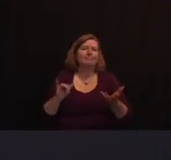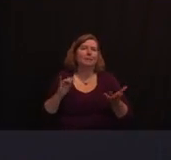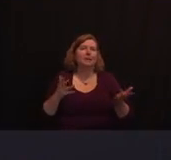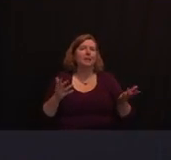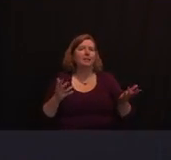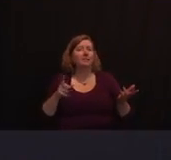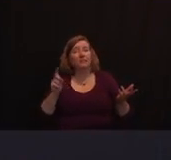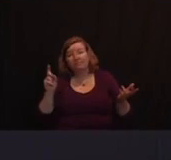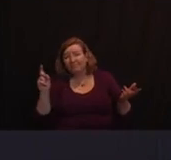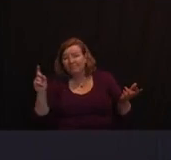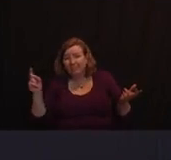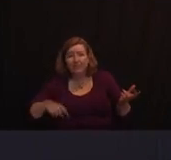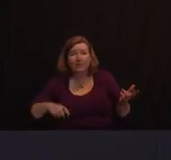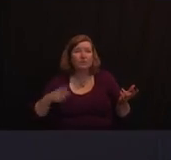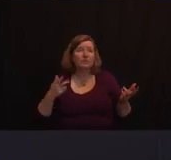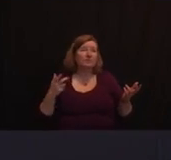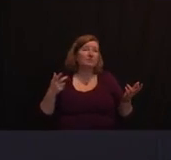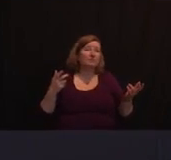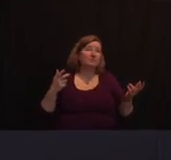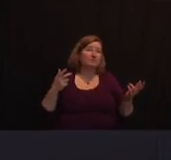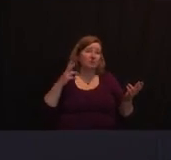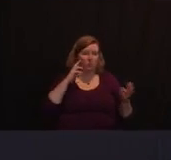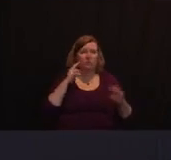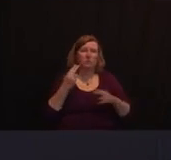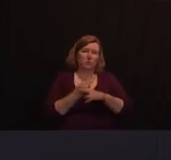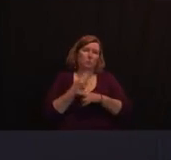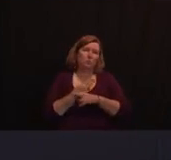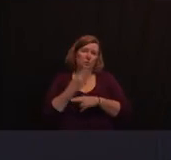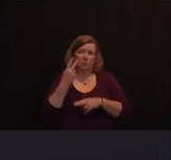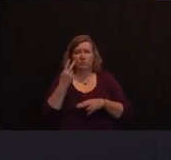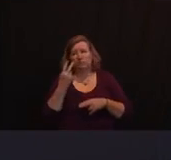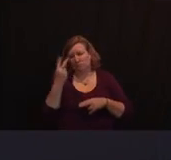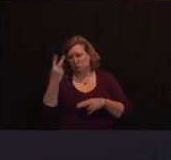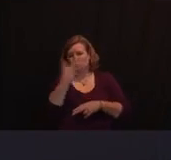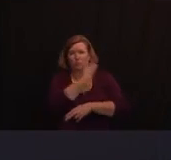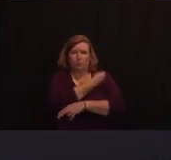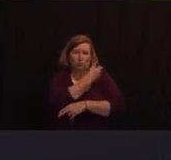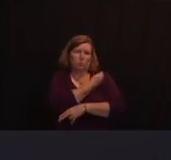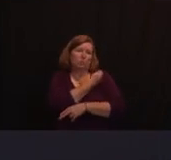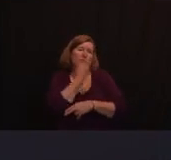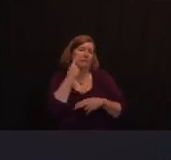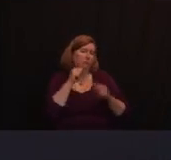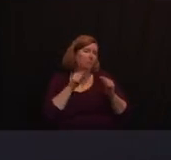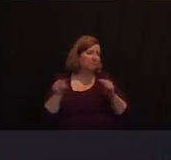we will, if that's what it comes to, we'll do it. But the notion of cold chain